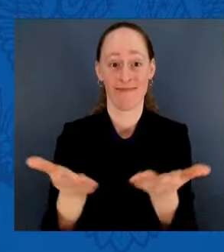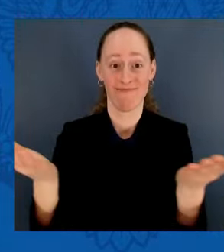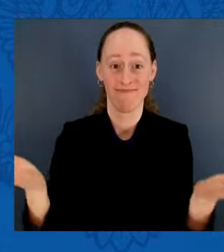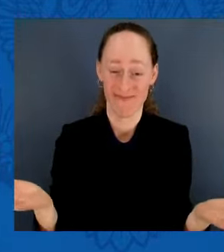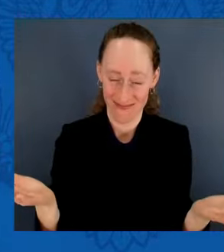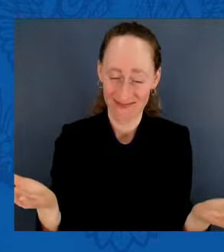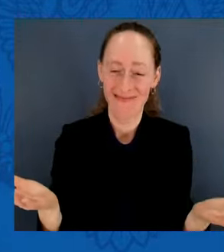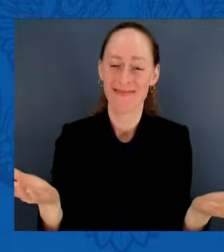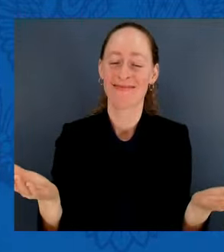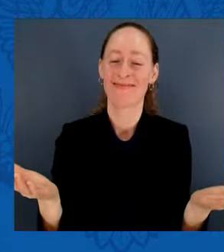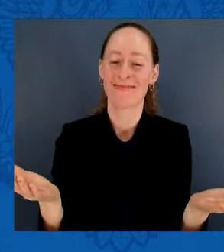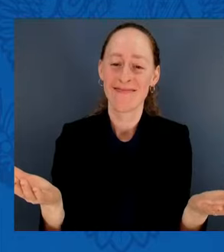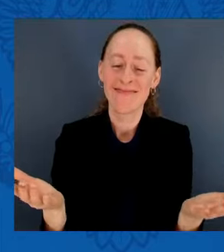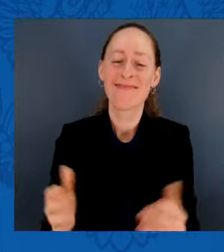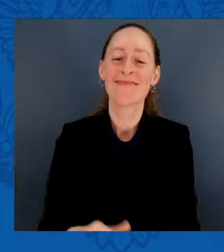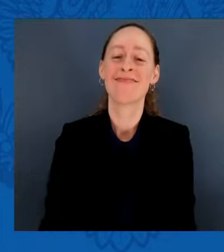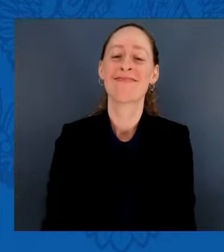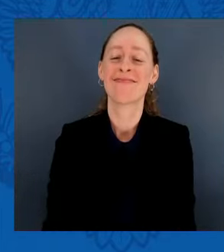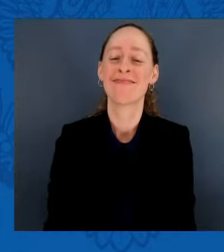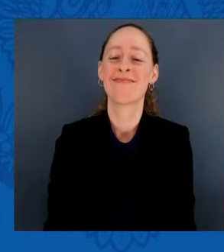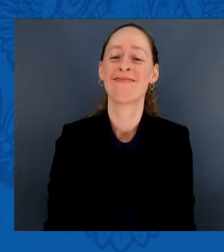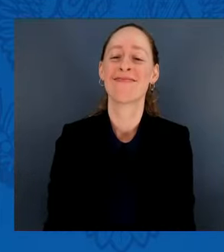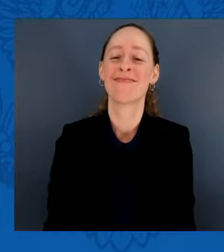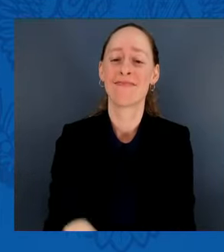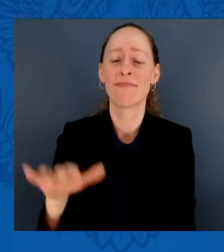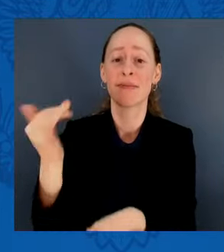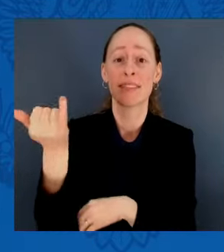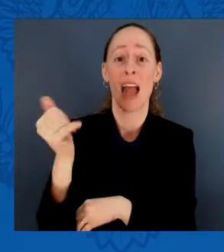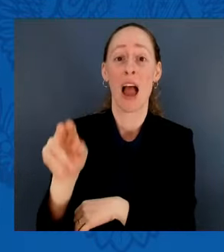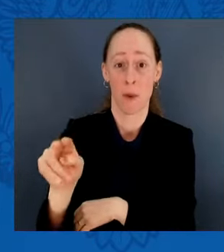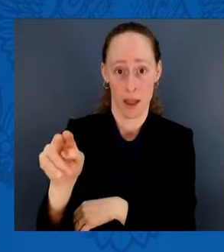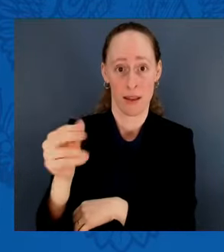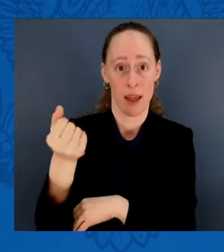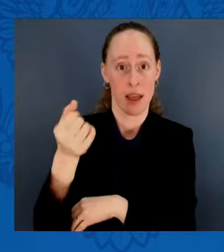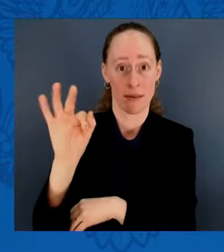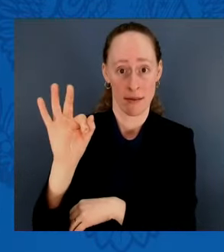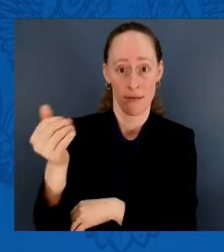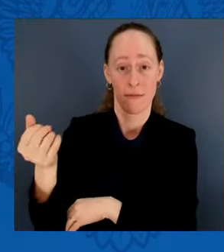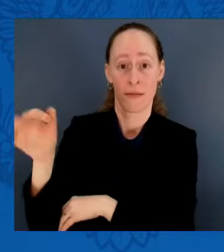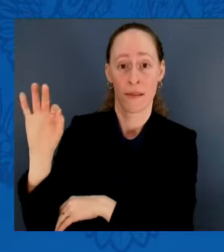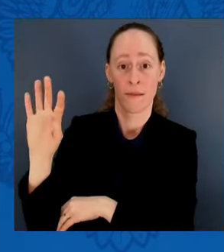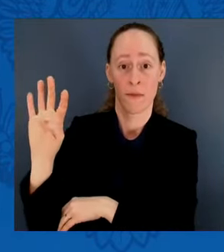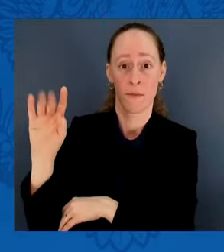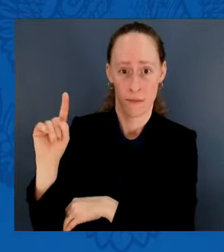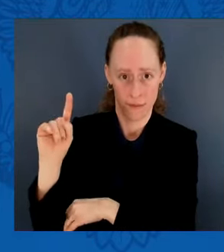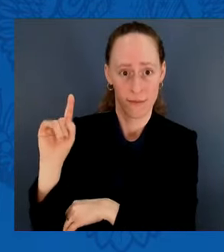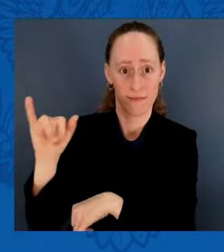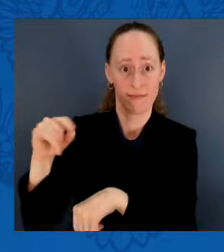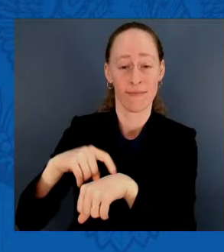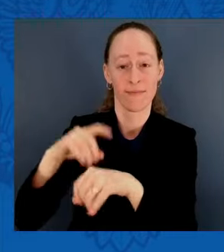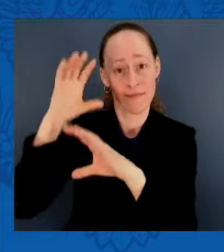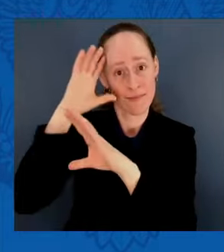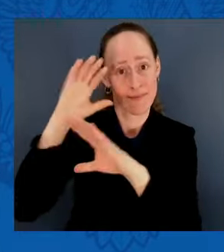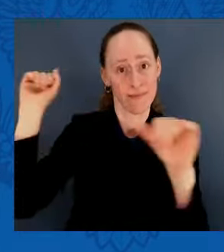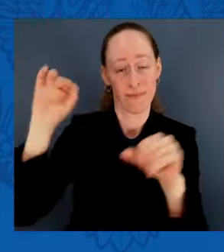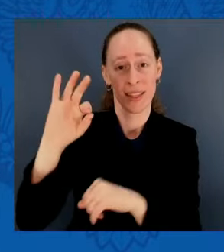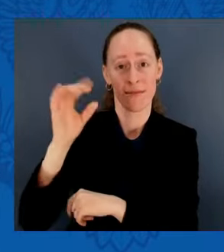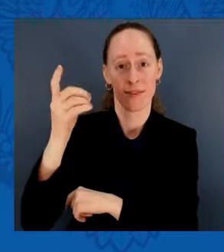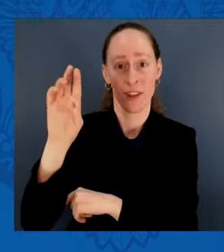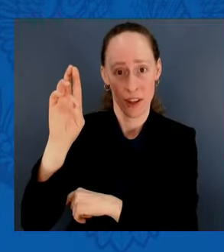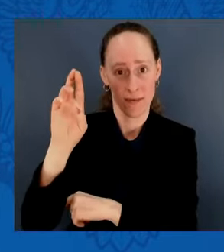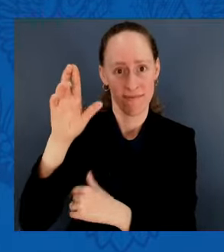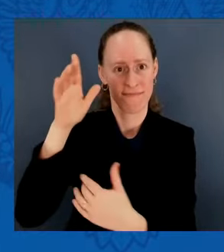1941, Franklin Roosevelt came to this chamber to speak to the nation, and he said, "I address you at a